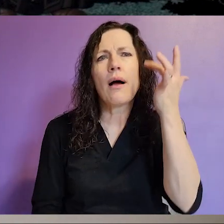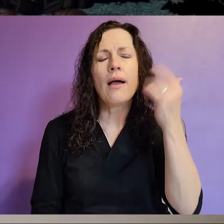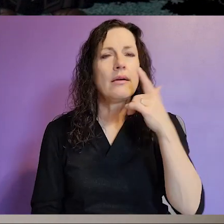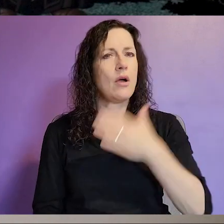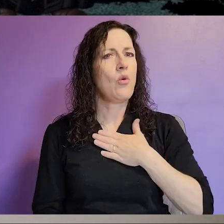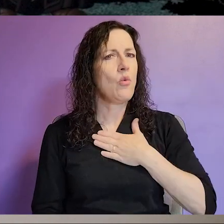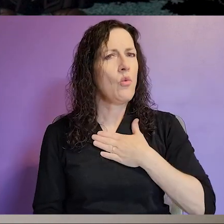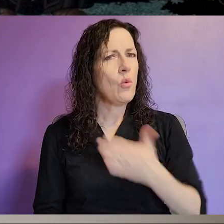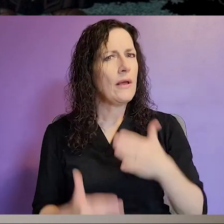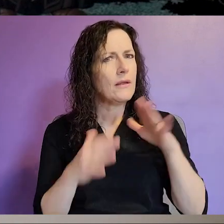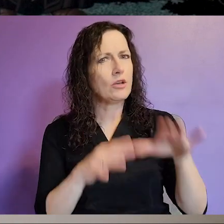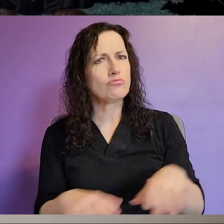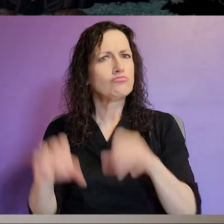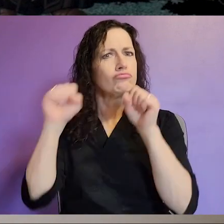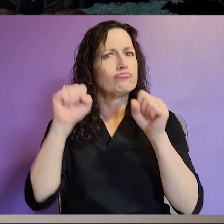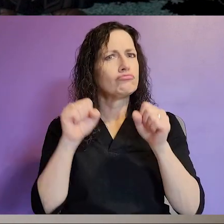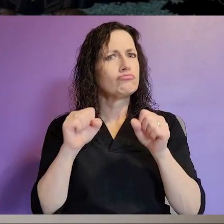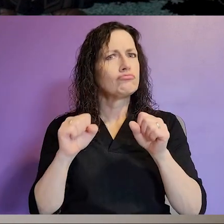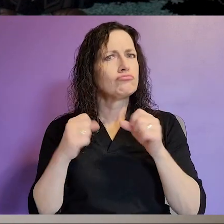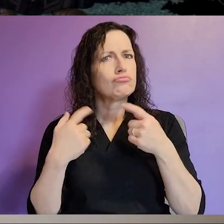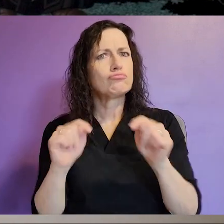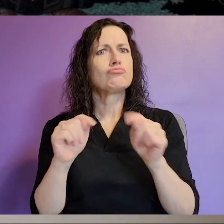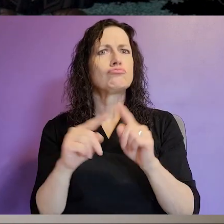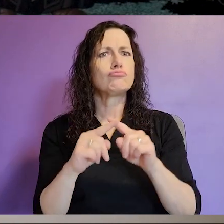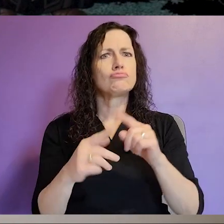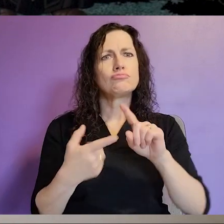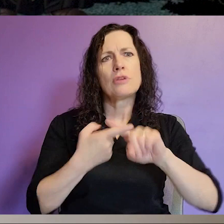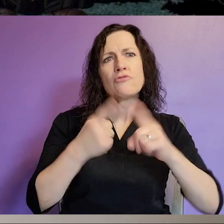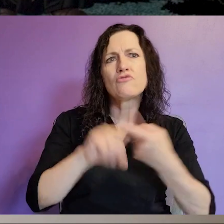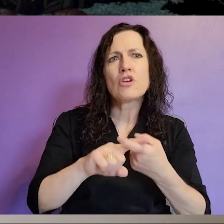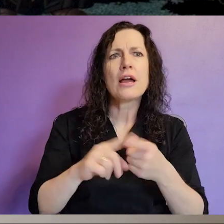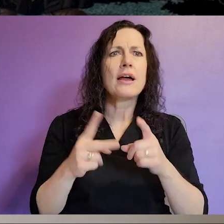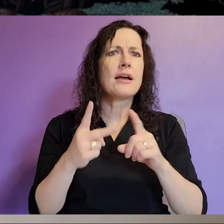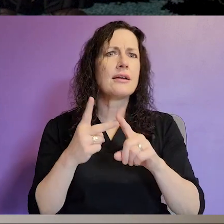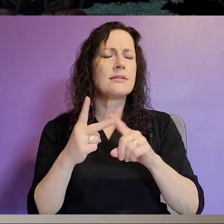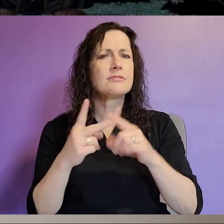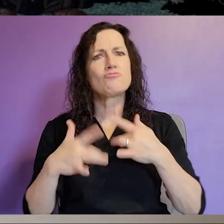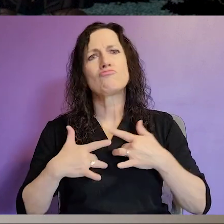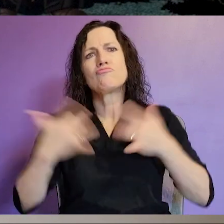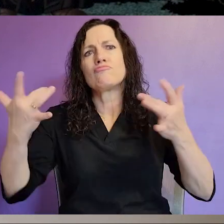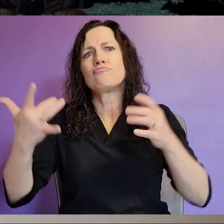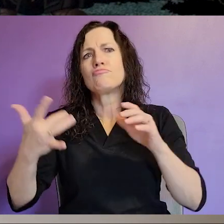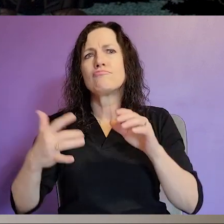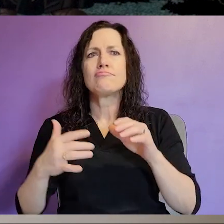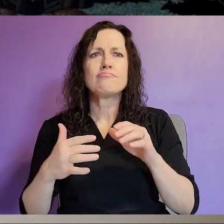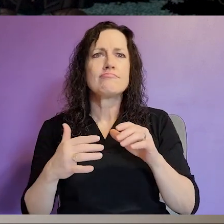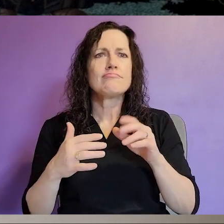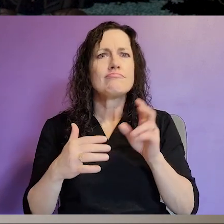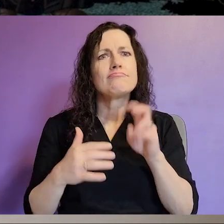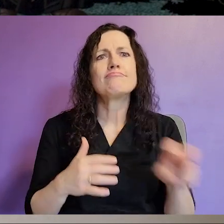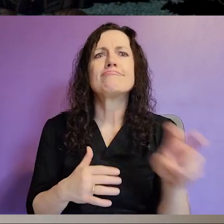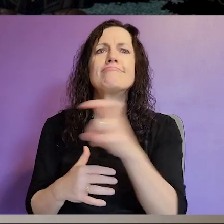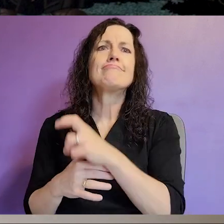they will be because you risked friendship, adventure,